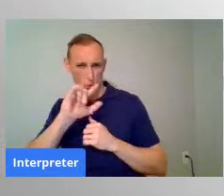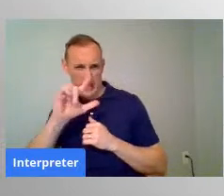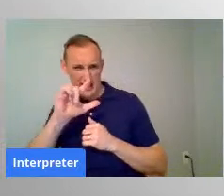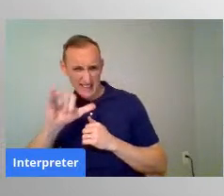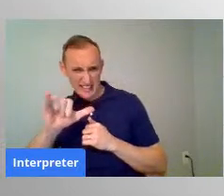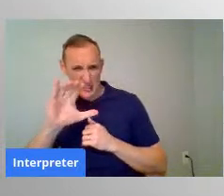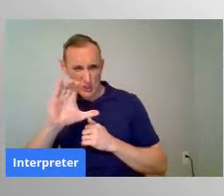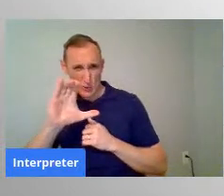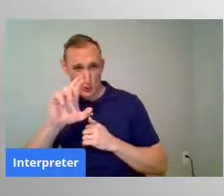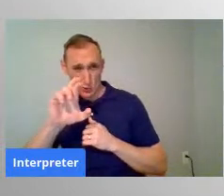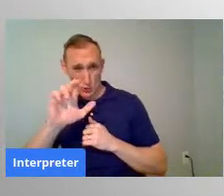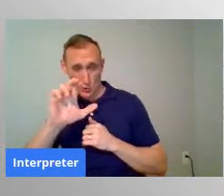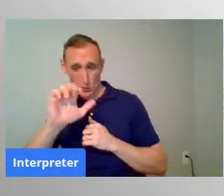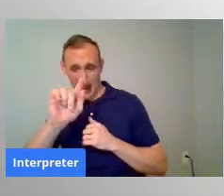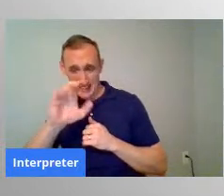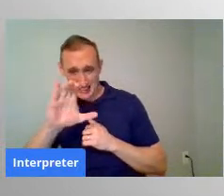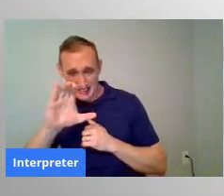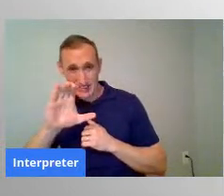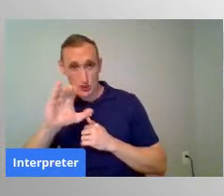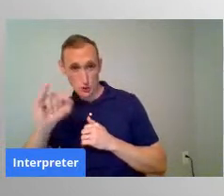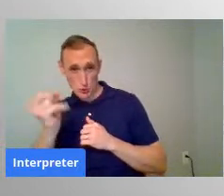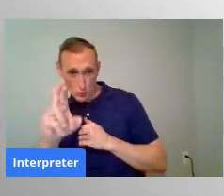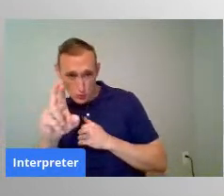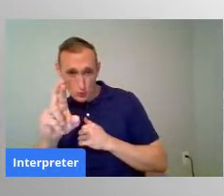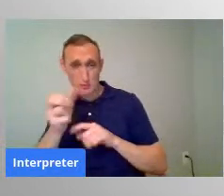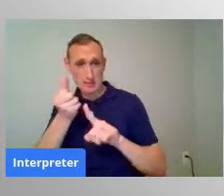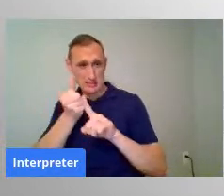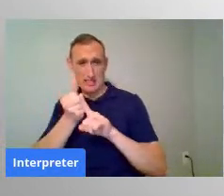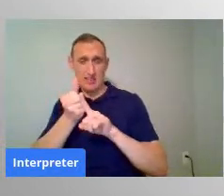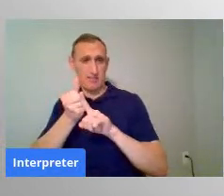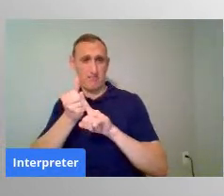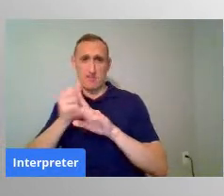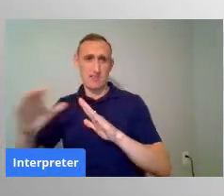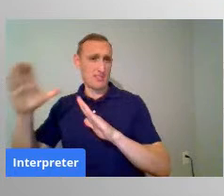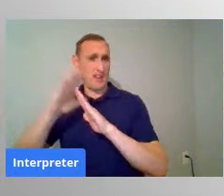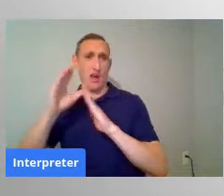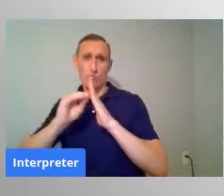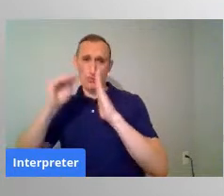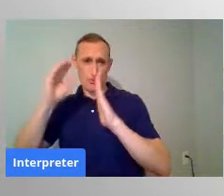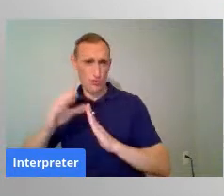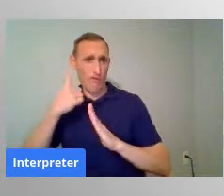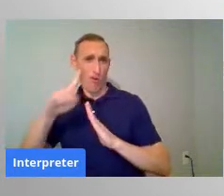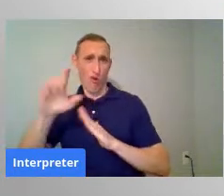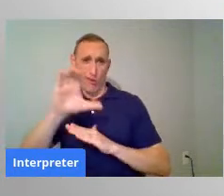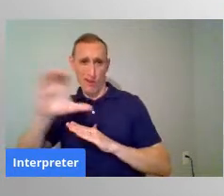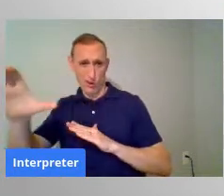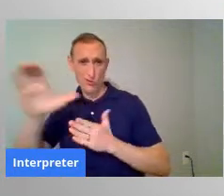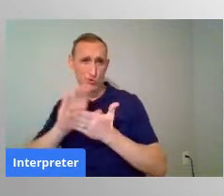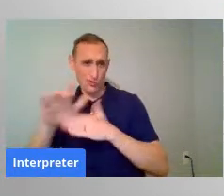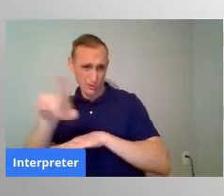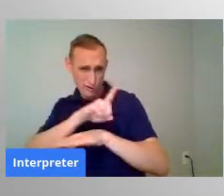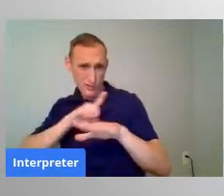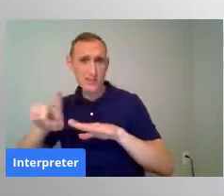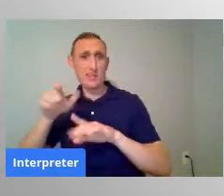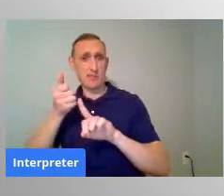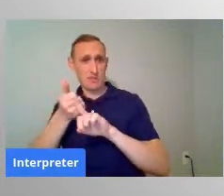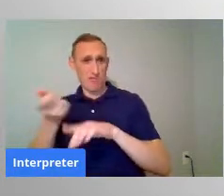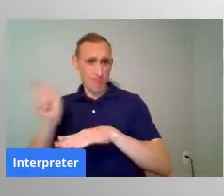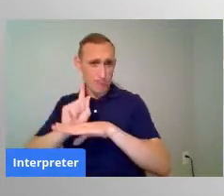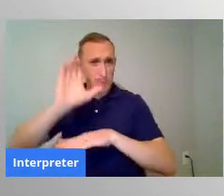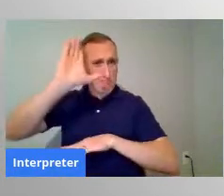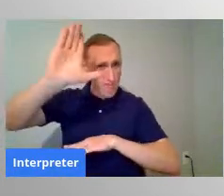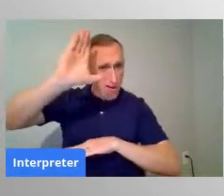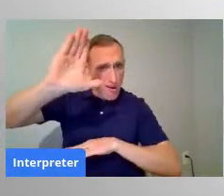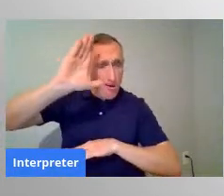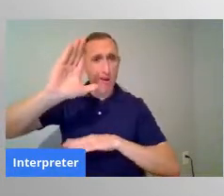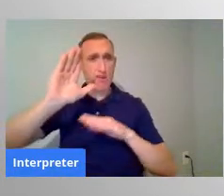who was a star student for Clark County School District. He has spoken to many. He had some published books.